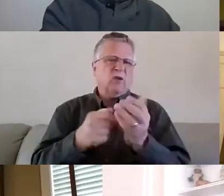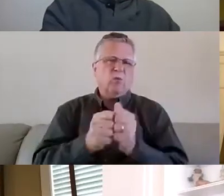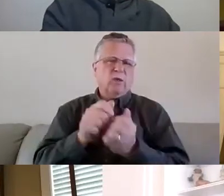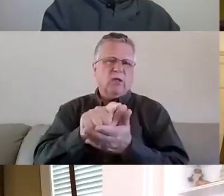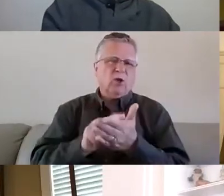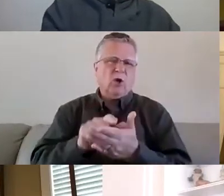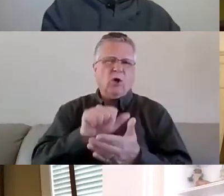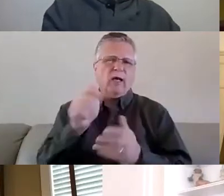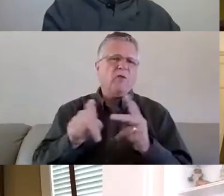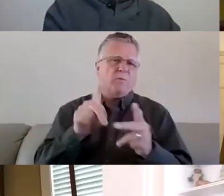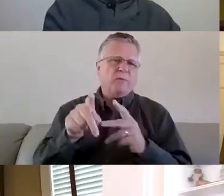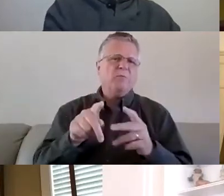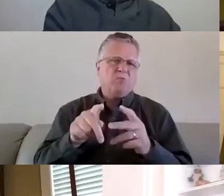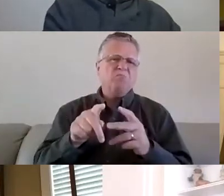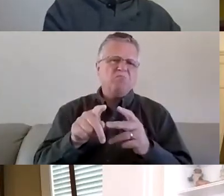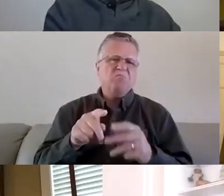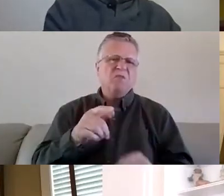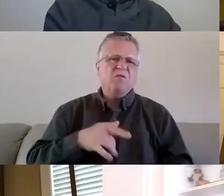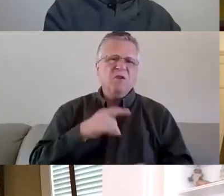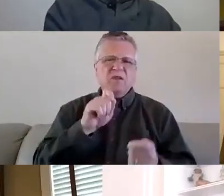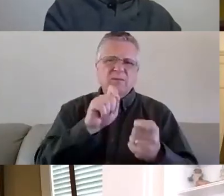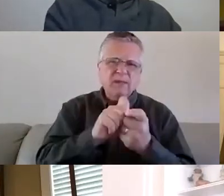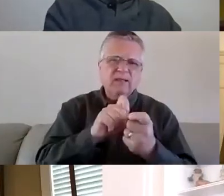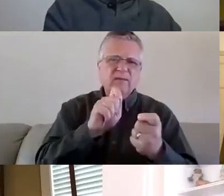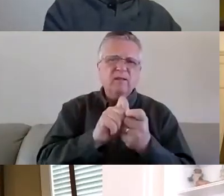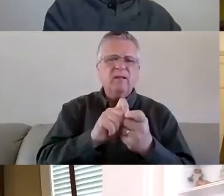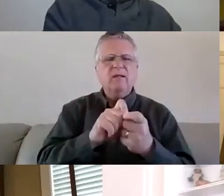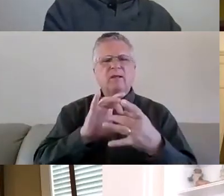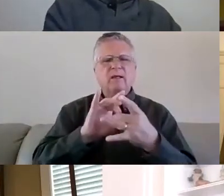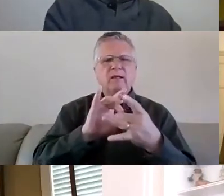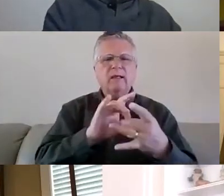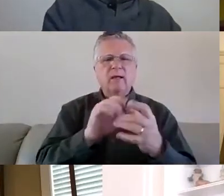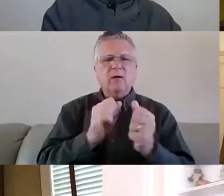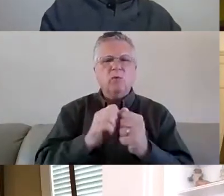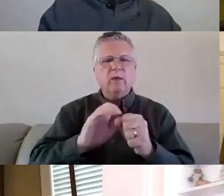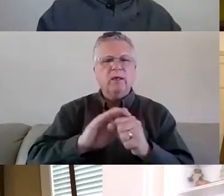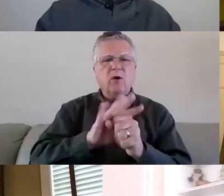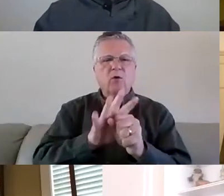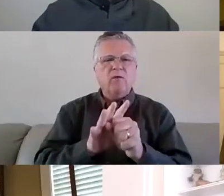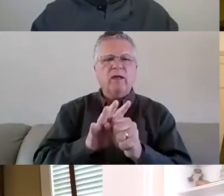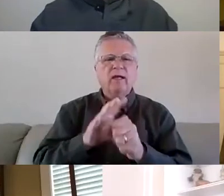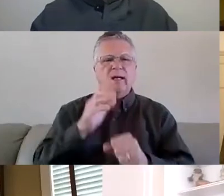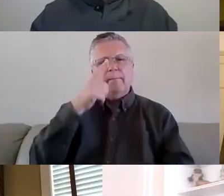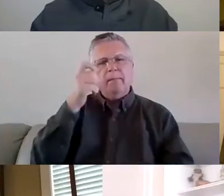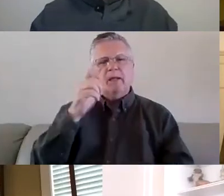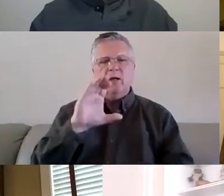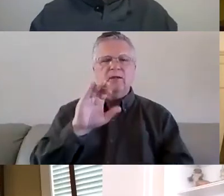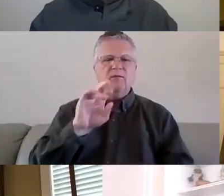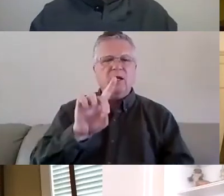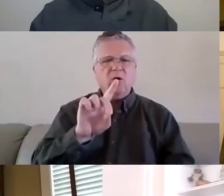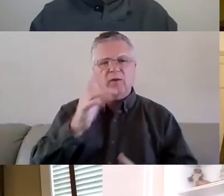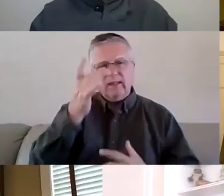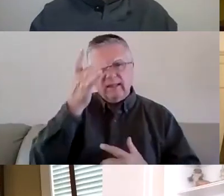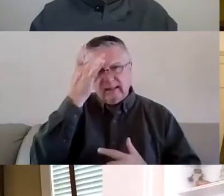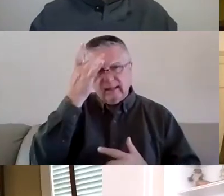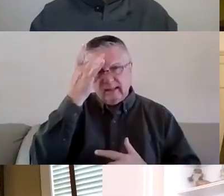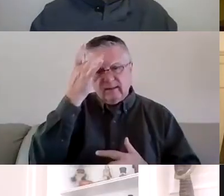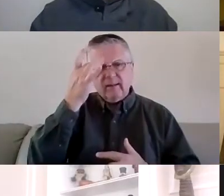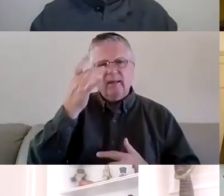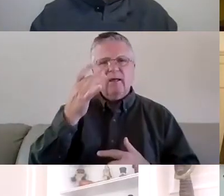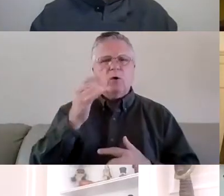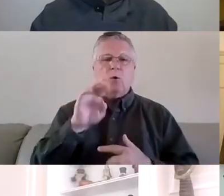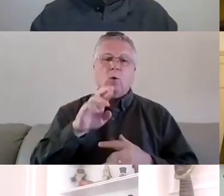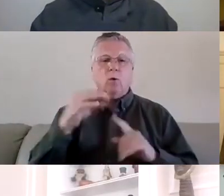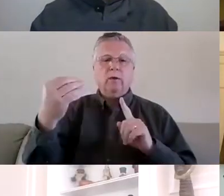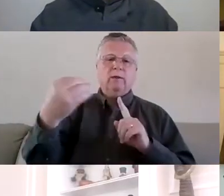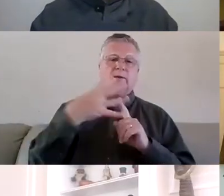people. But it is specifically tied to COVID. It is because of COVID symptoms or